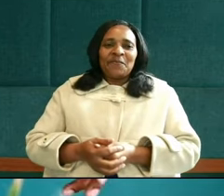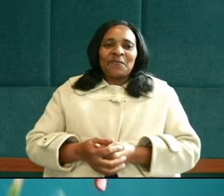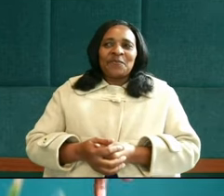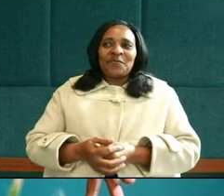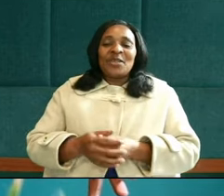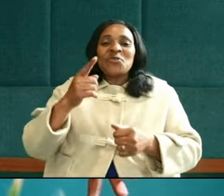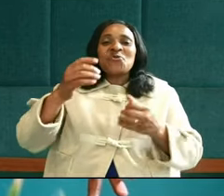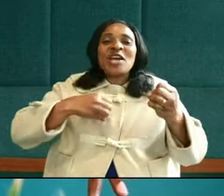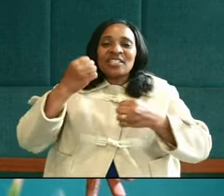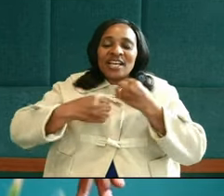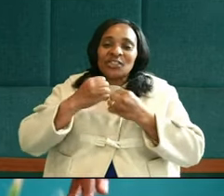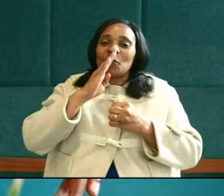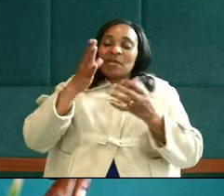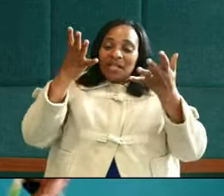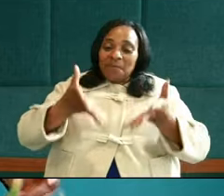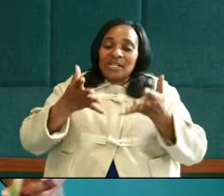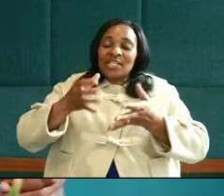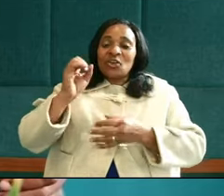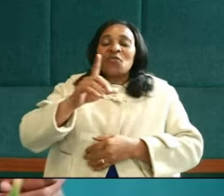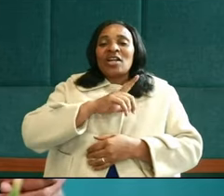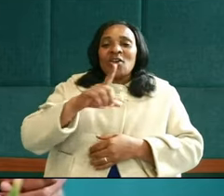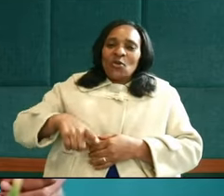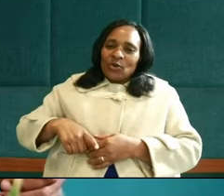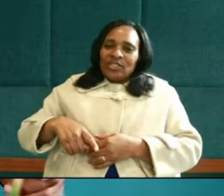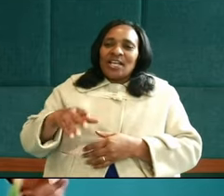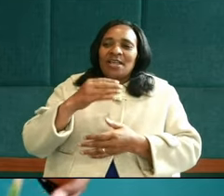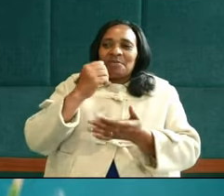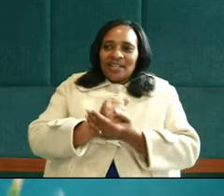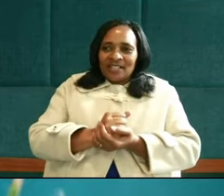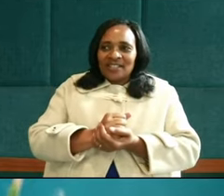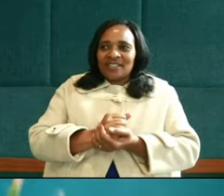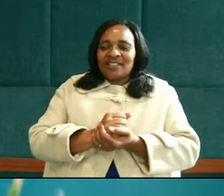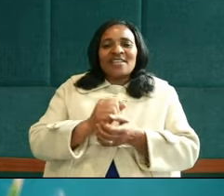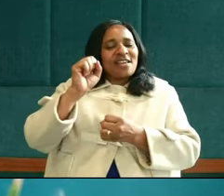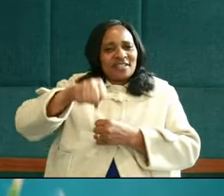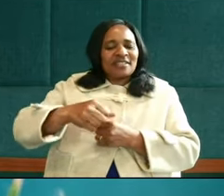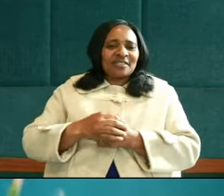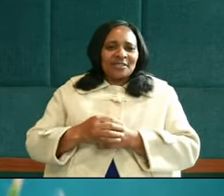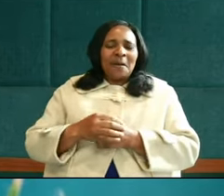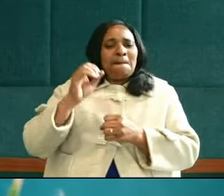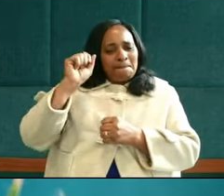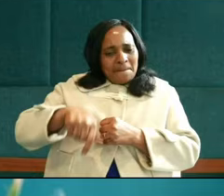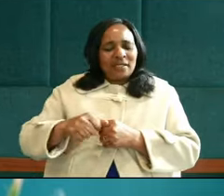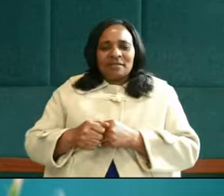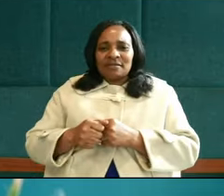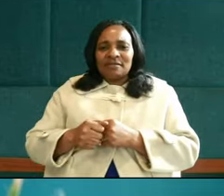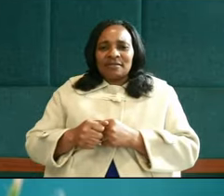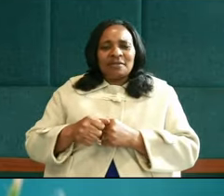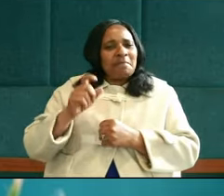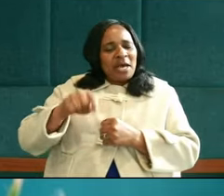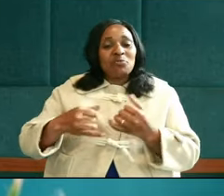Are you excited to be in the presence of the Lord? Yes, we ought to be joyful in God's